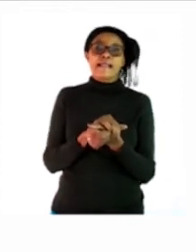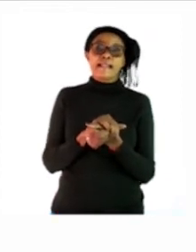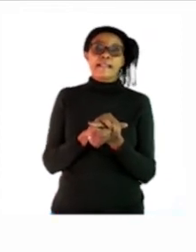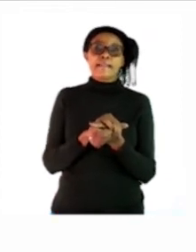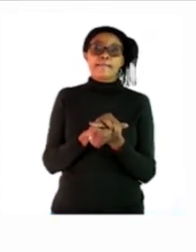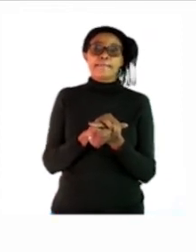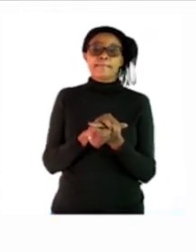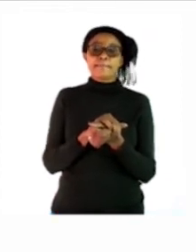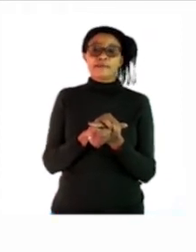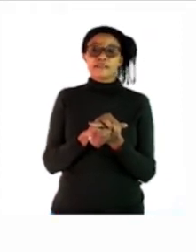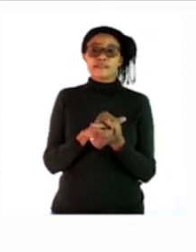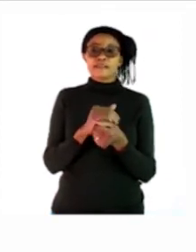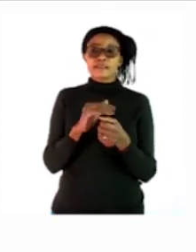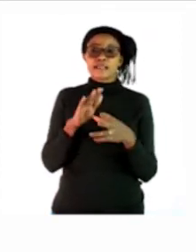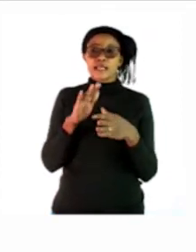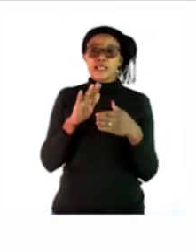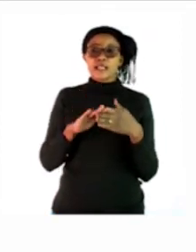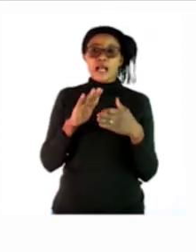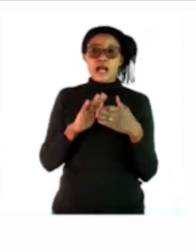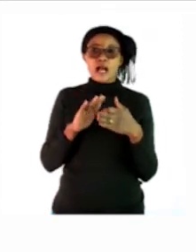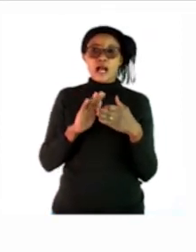All about the letter.